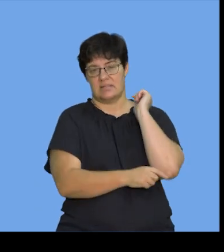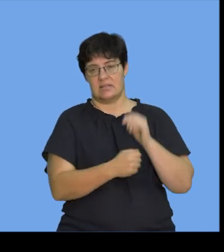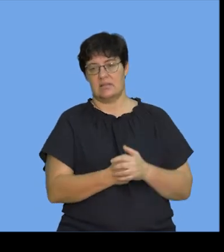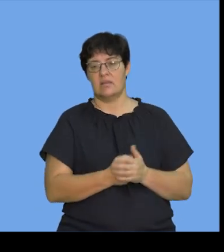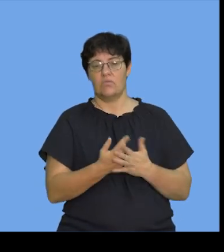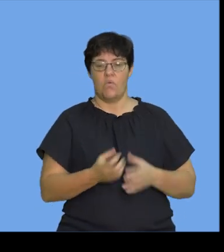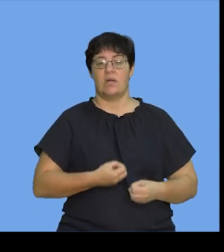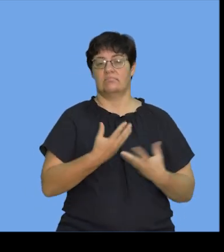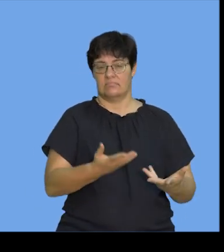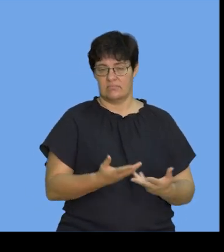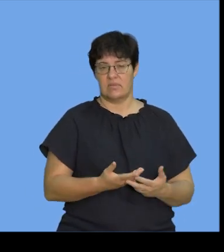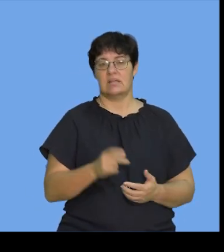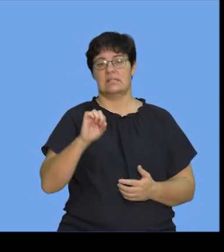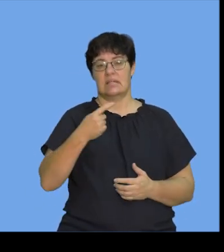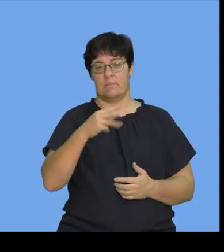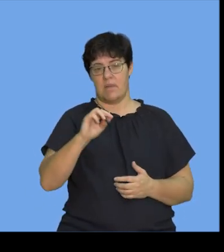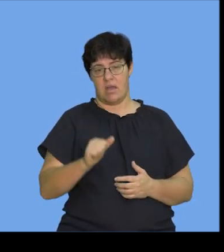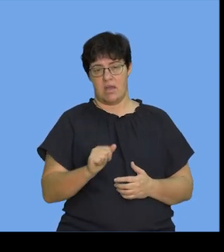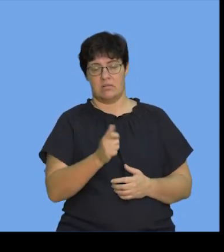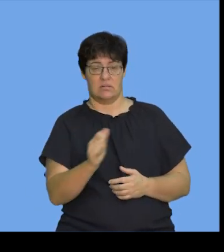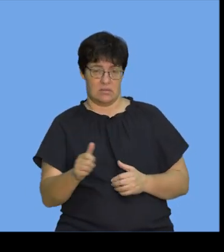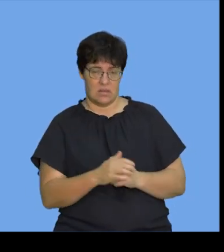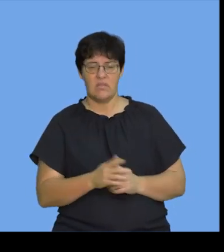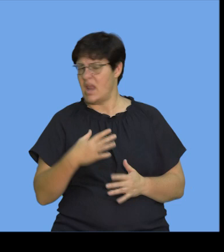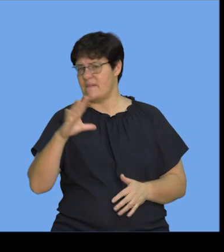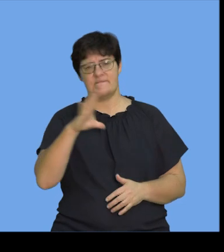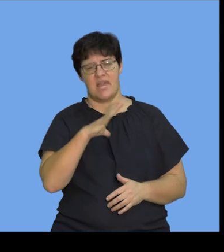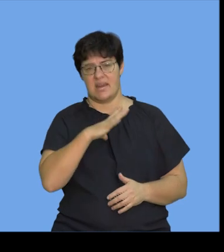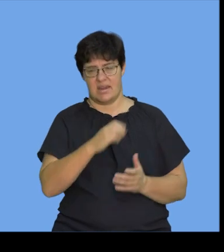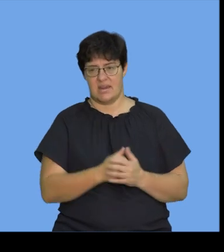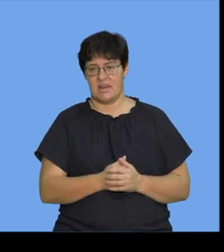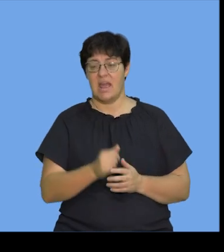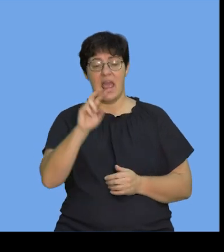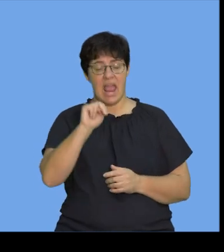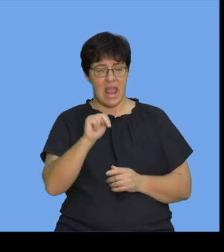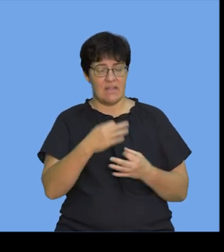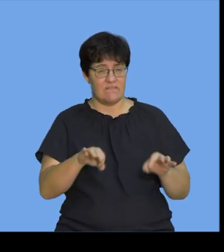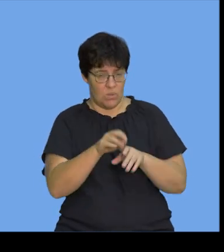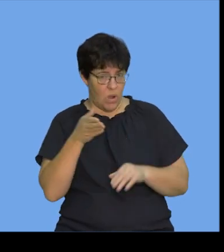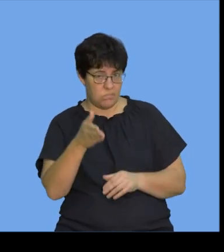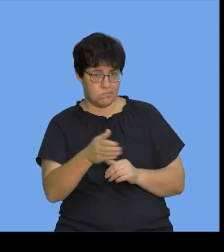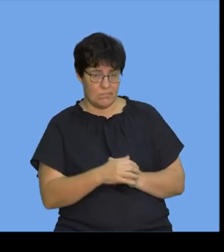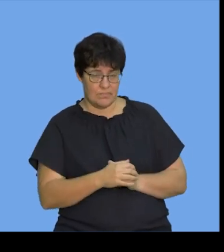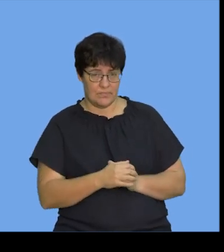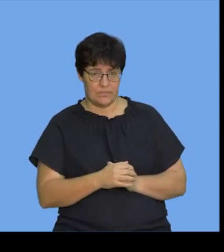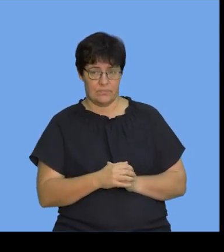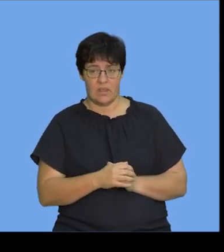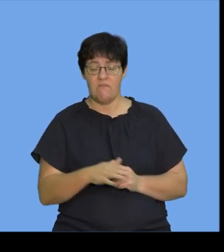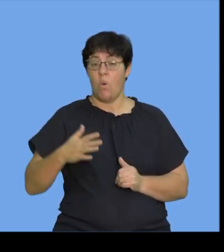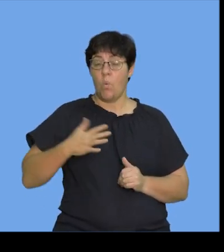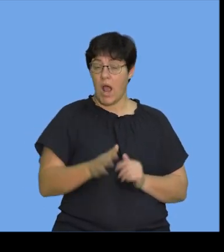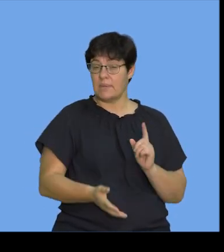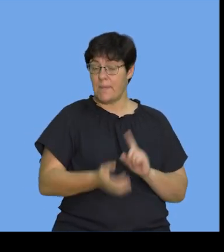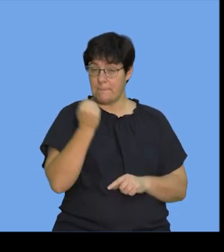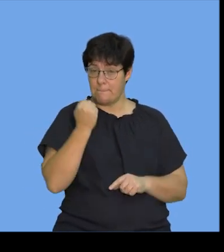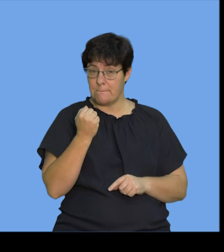it as sigma notation. And then you'll be fine. Your n value is there. With you guys, when they want you to find it as